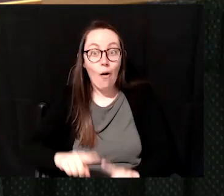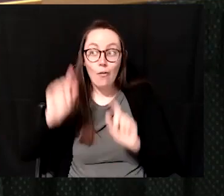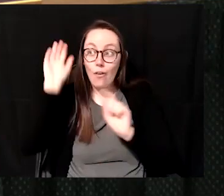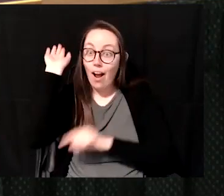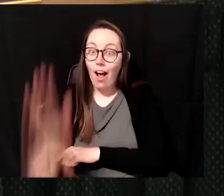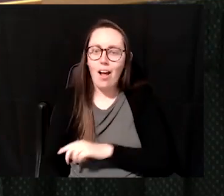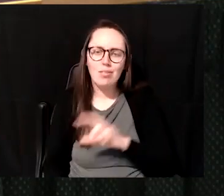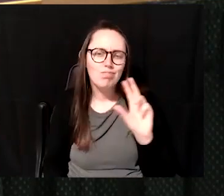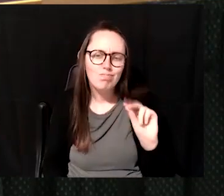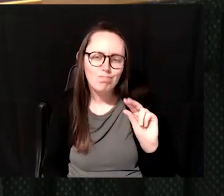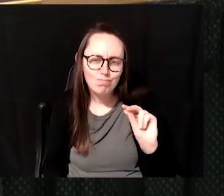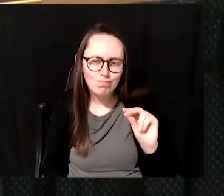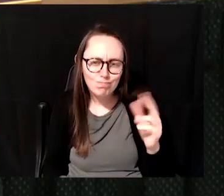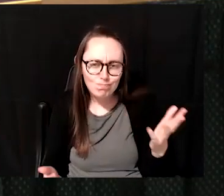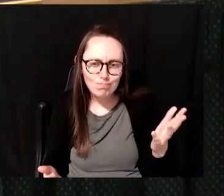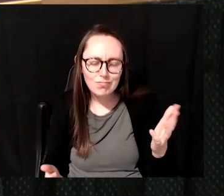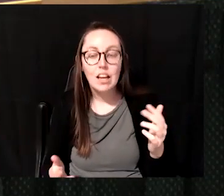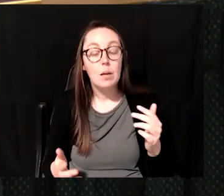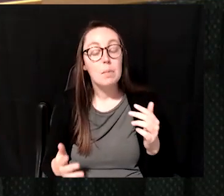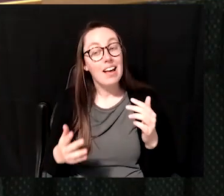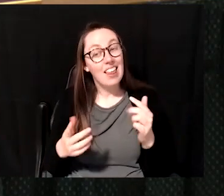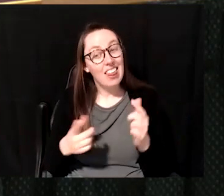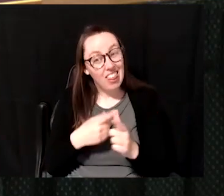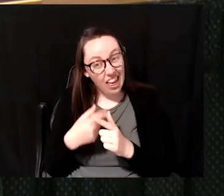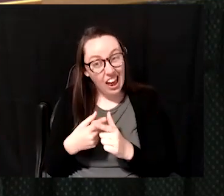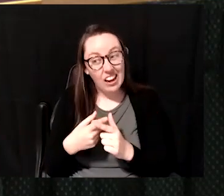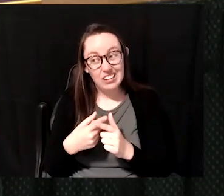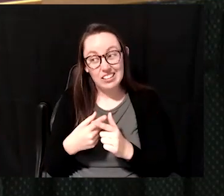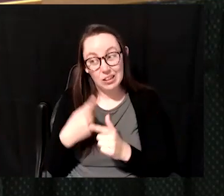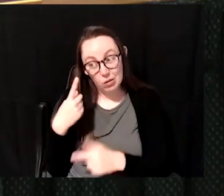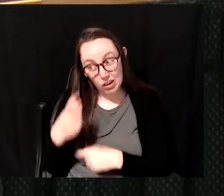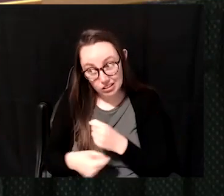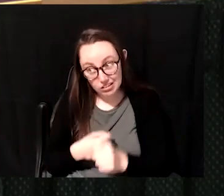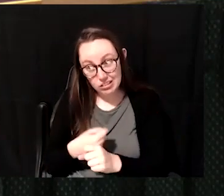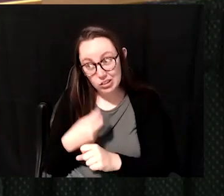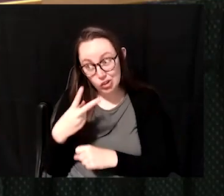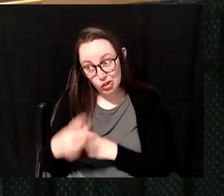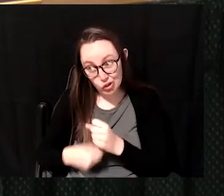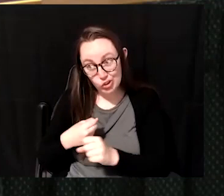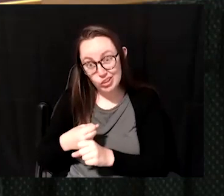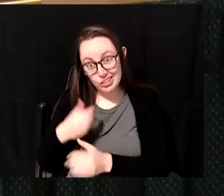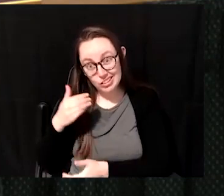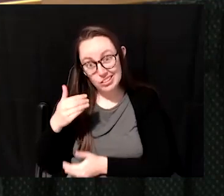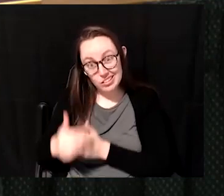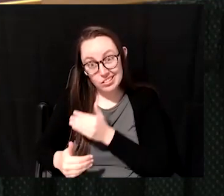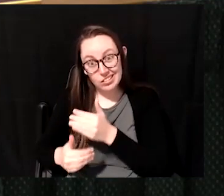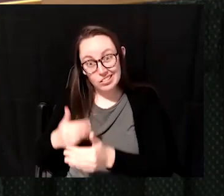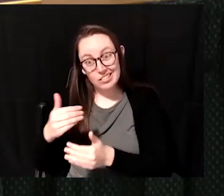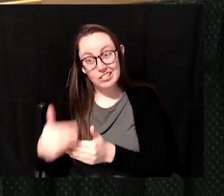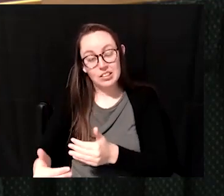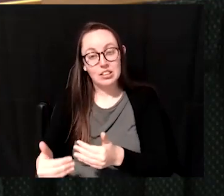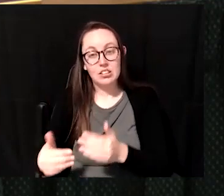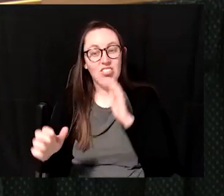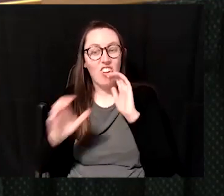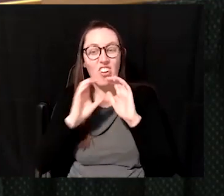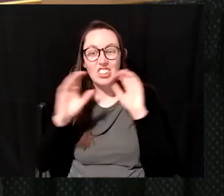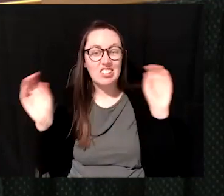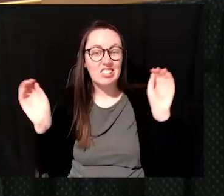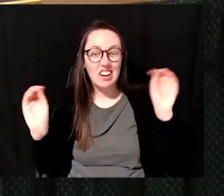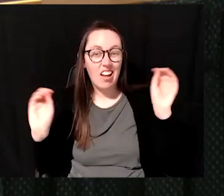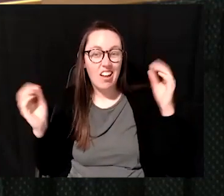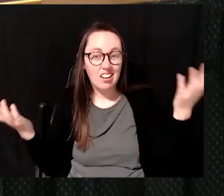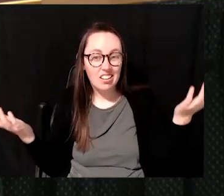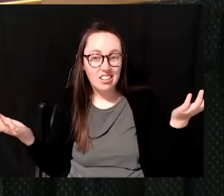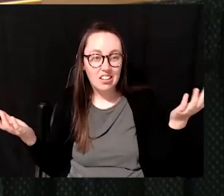and so all of this stuff has been bubbling away I know many of these people in the audience lesnow some of the people